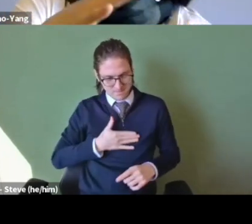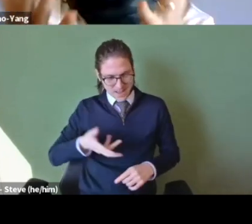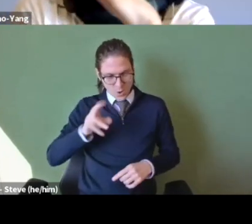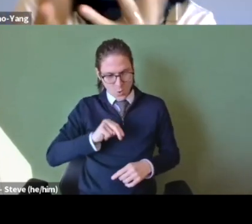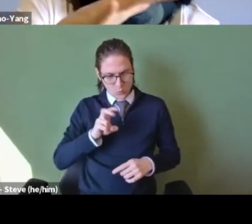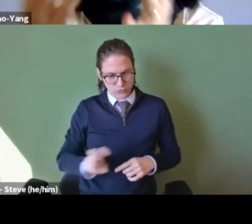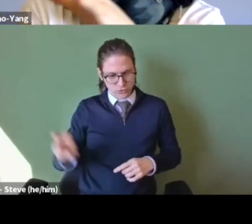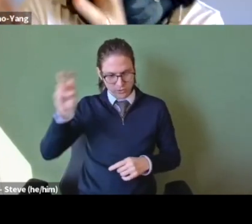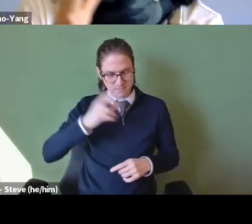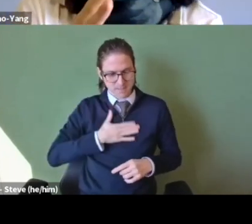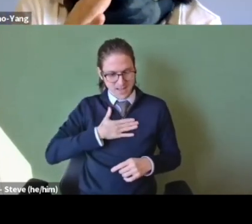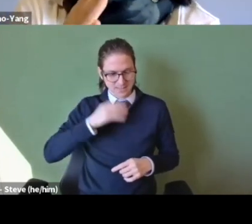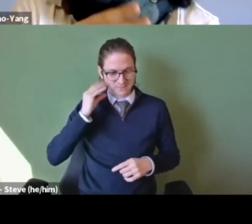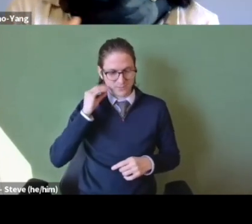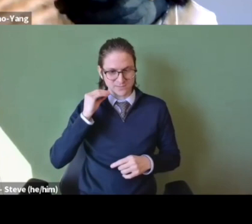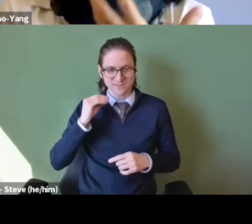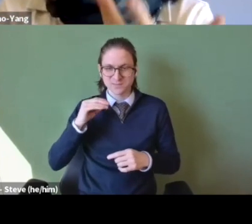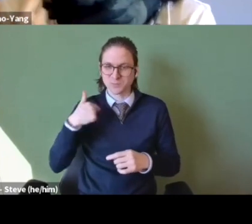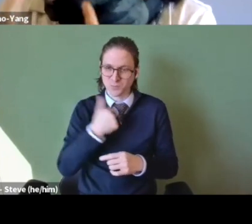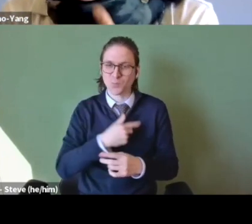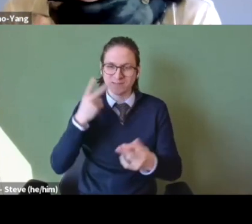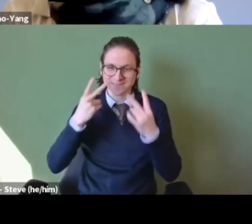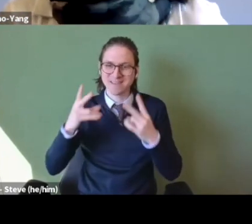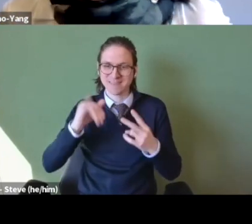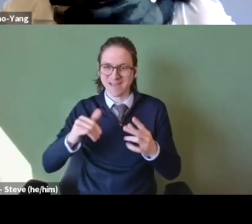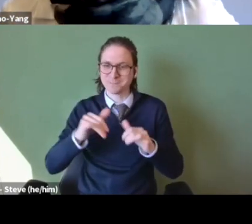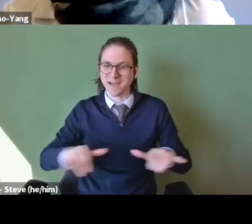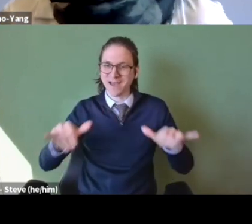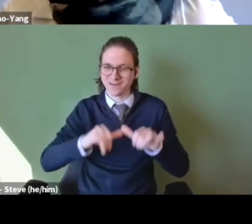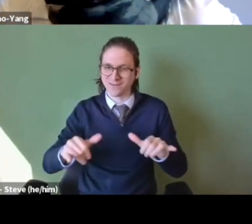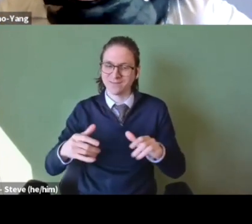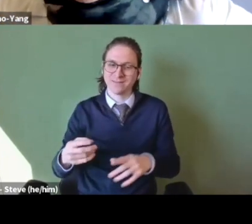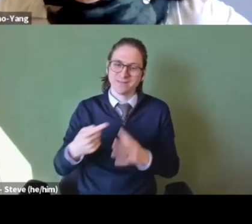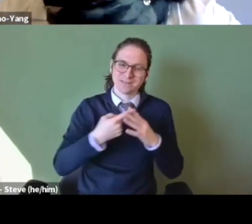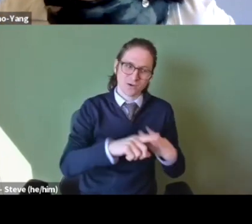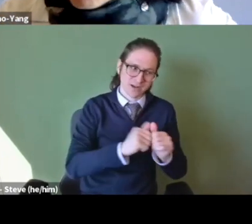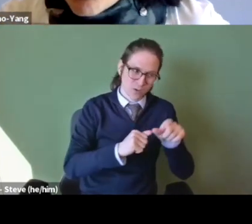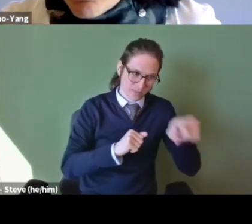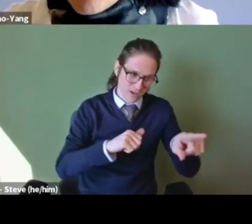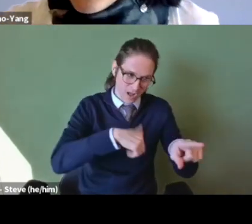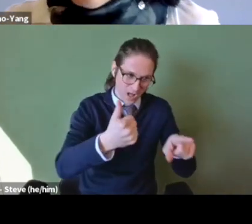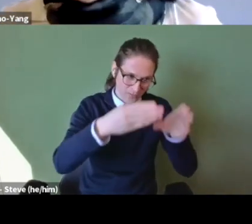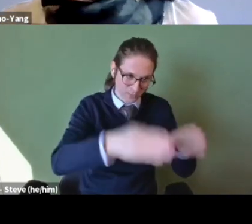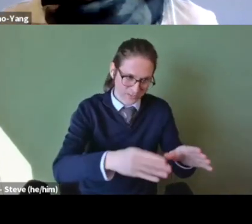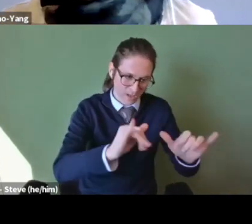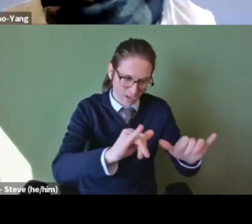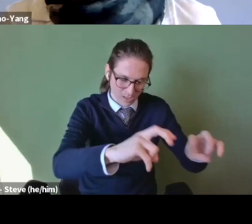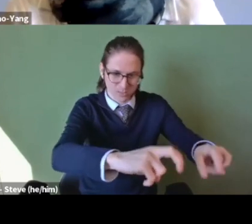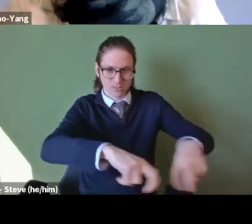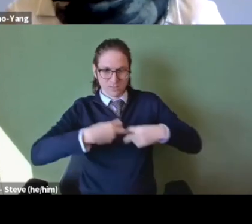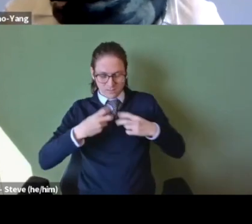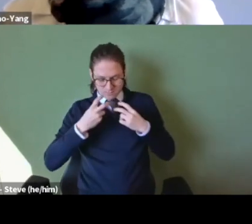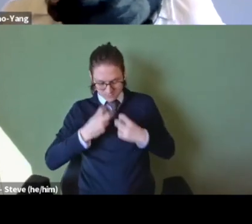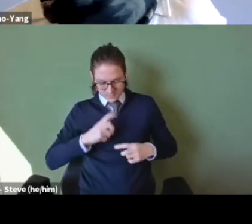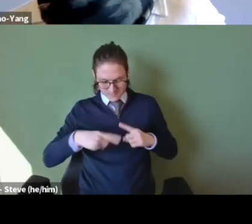of back to back in this kind of transcendent thinking. And